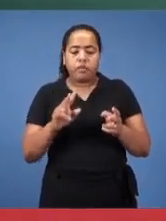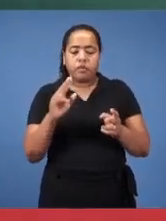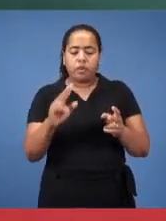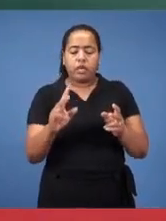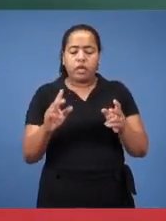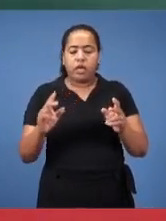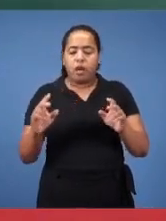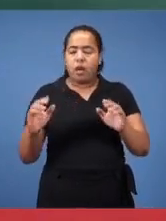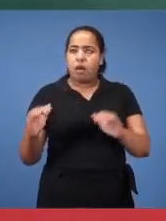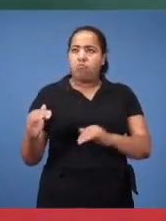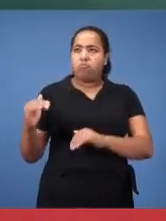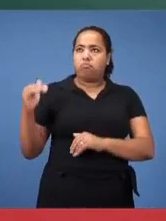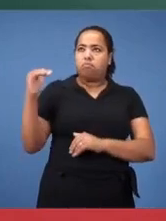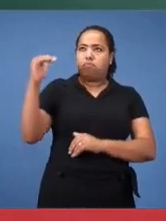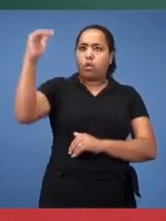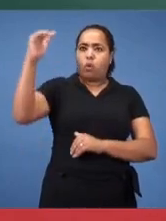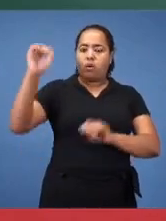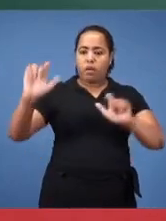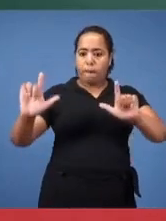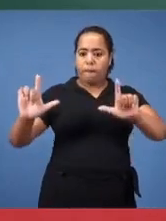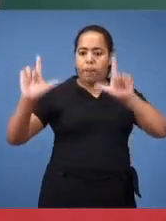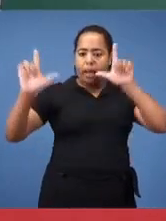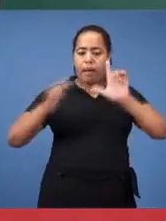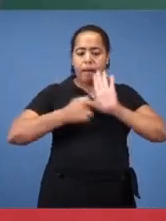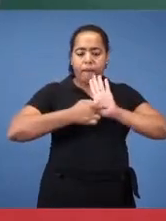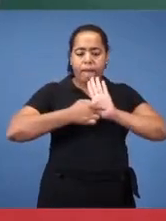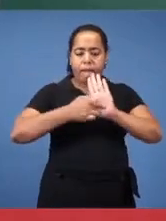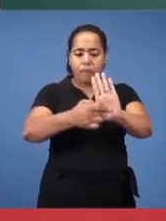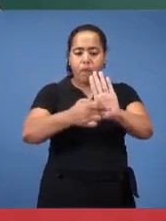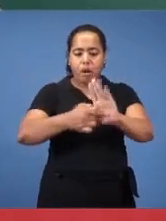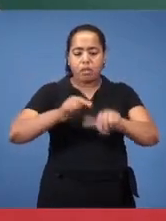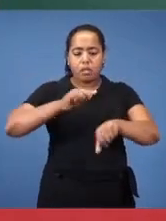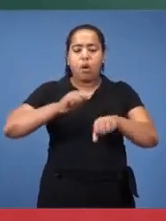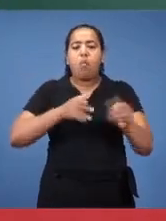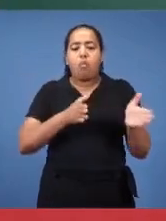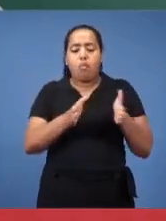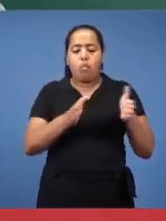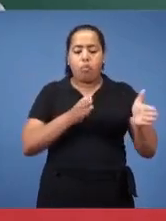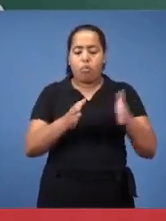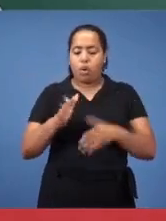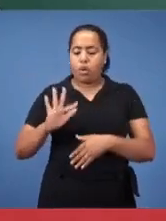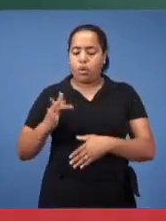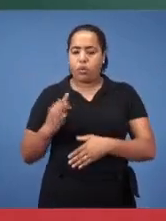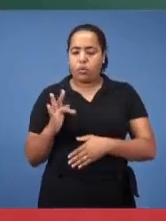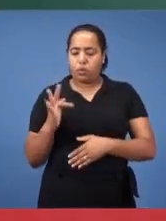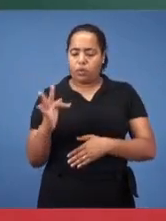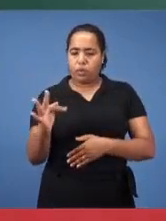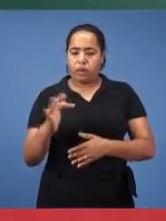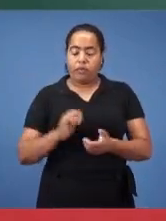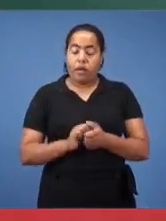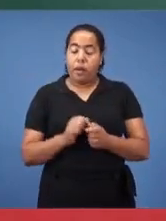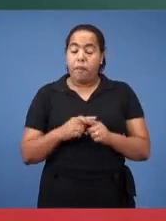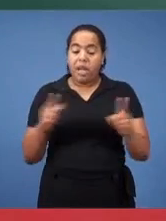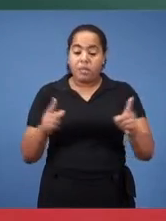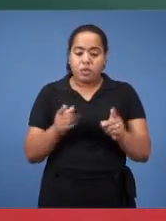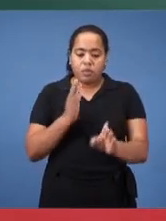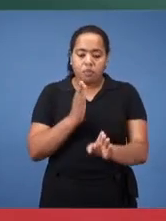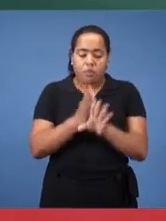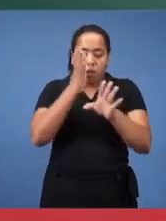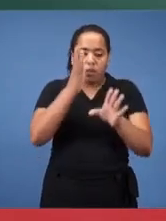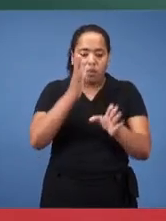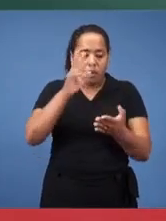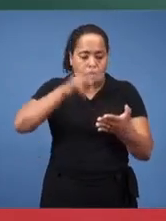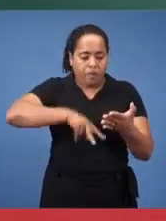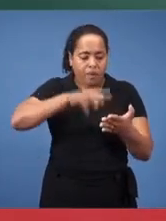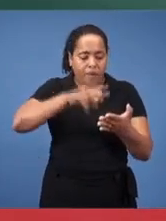soon. And a few texts says clearly. A few letters says clearly where it is. And a few others we're going to find out through the reading of the